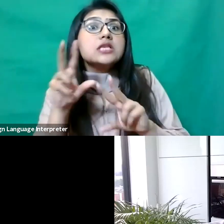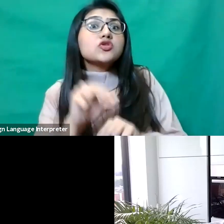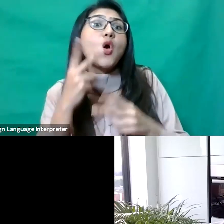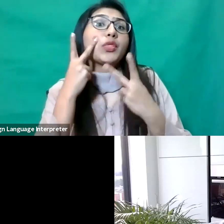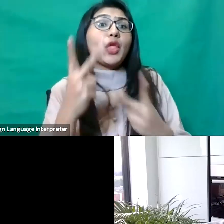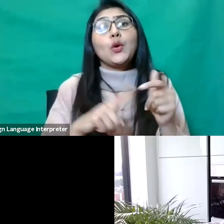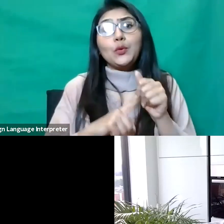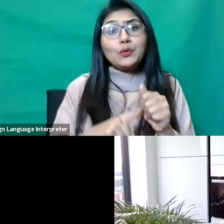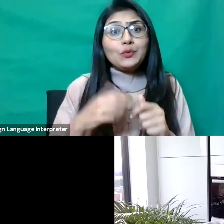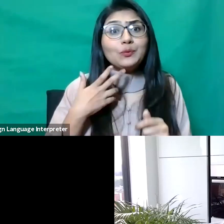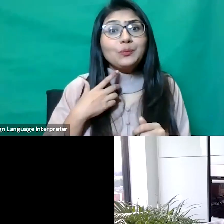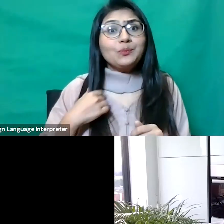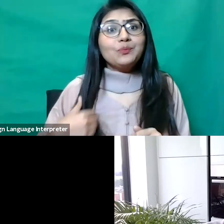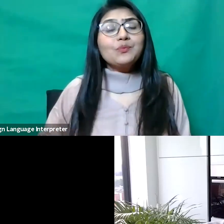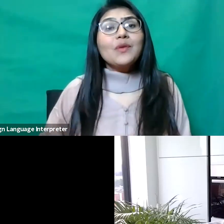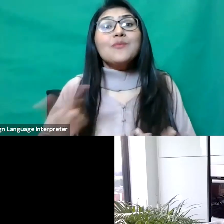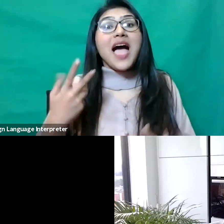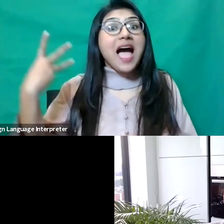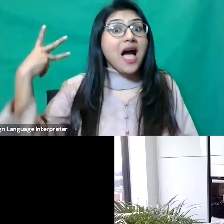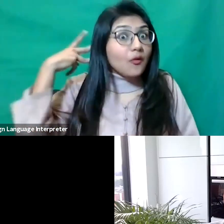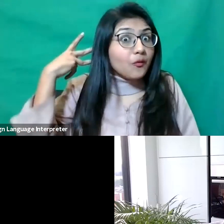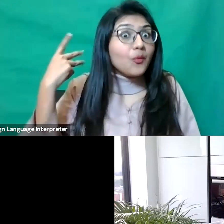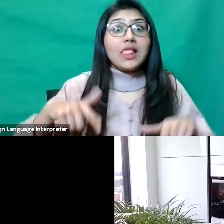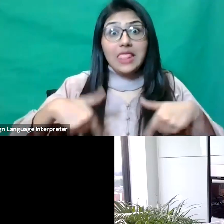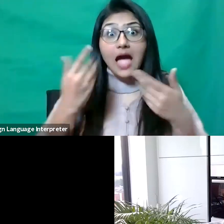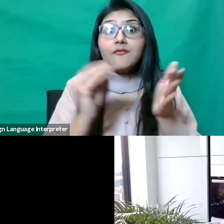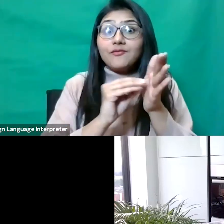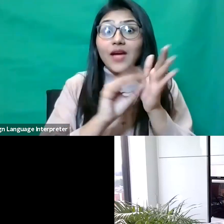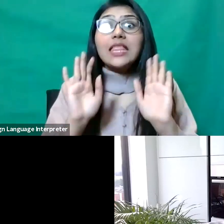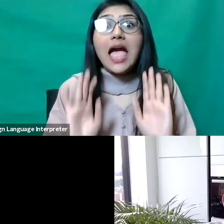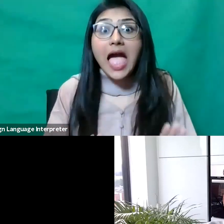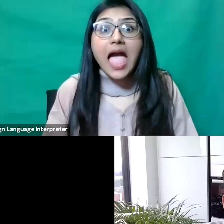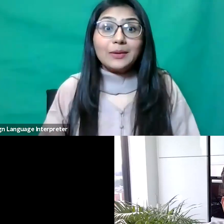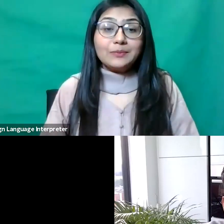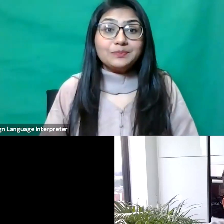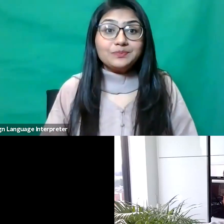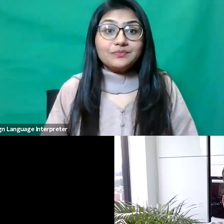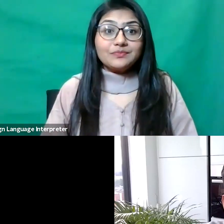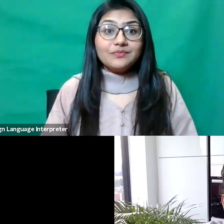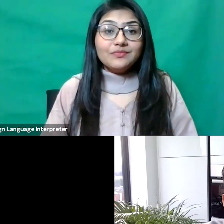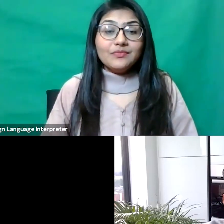the cochlear implants could make a huge difference for those lives. I mean,